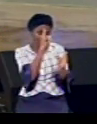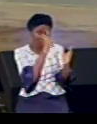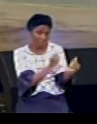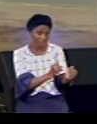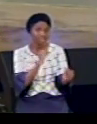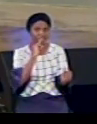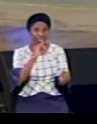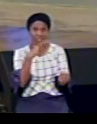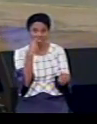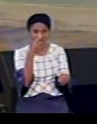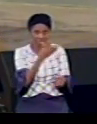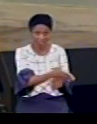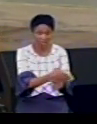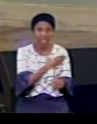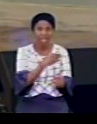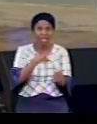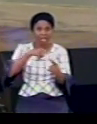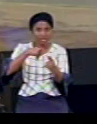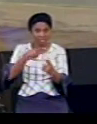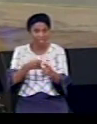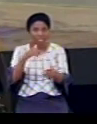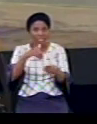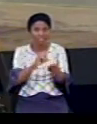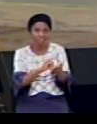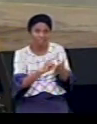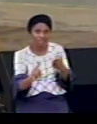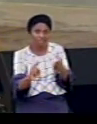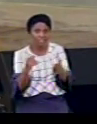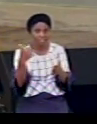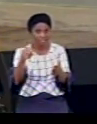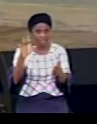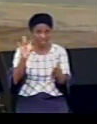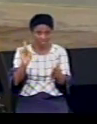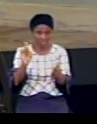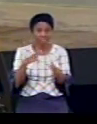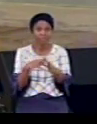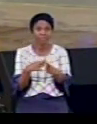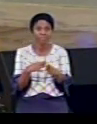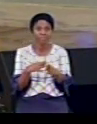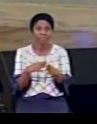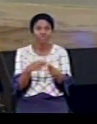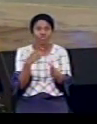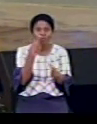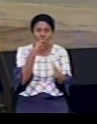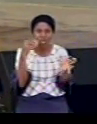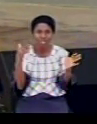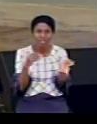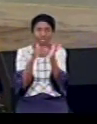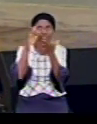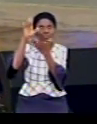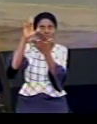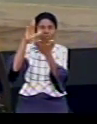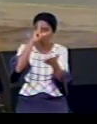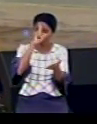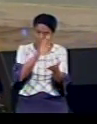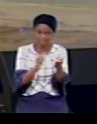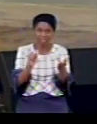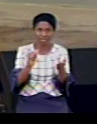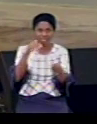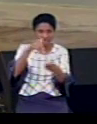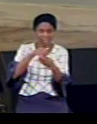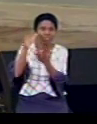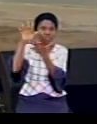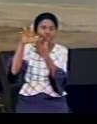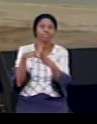And then in verse 18, who against hope believes